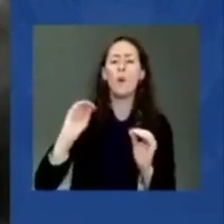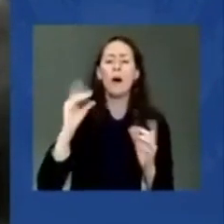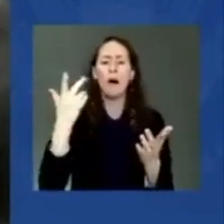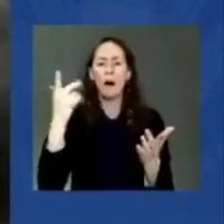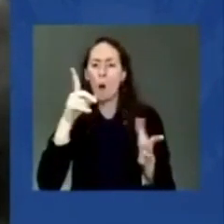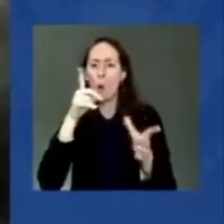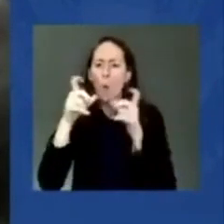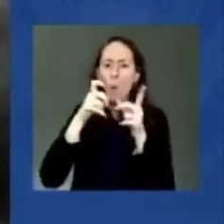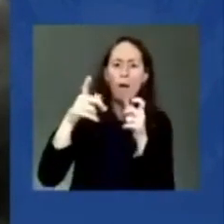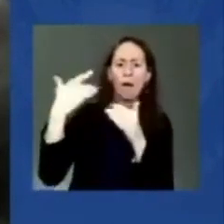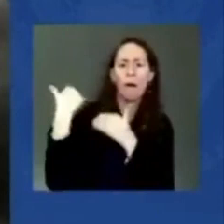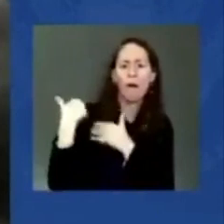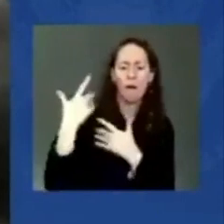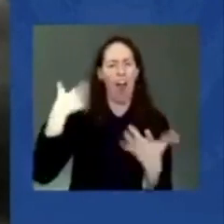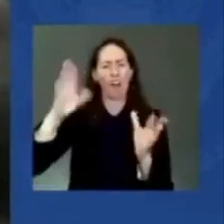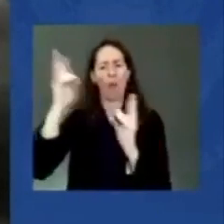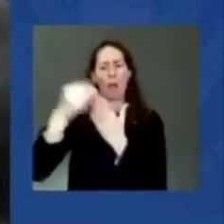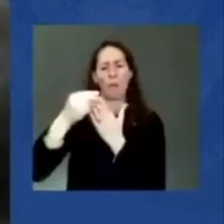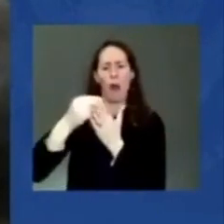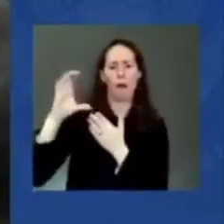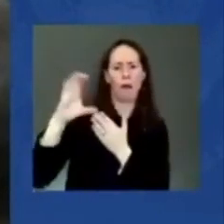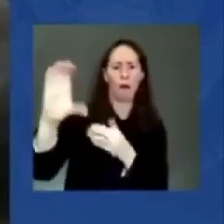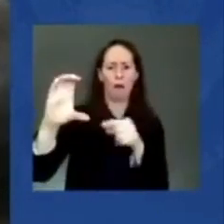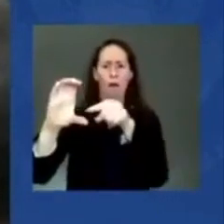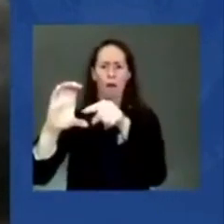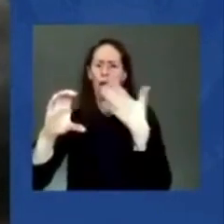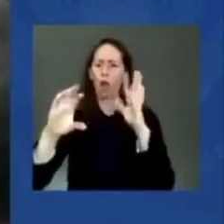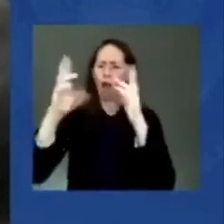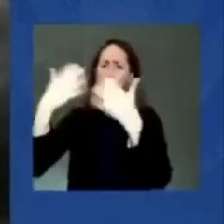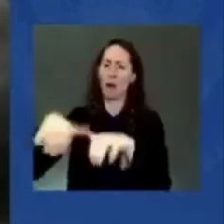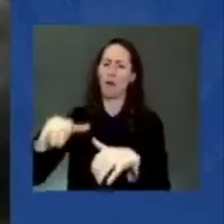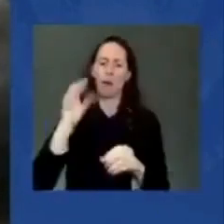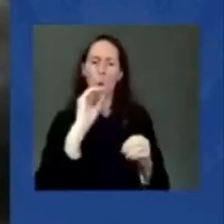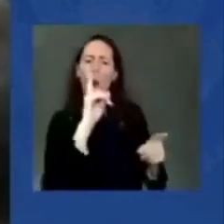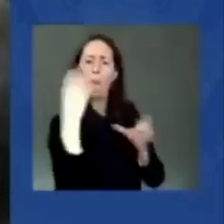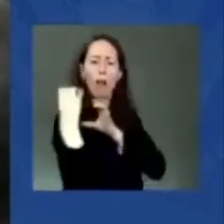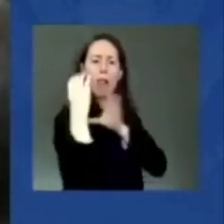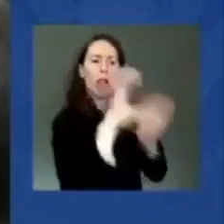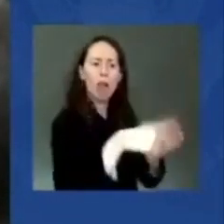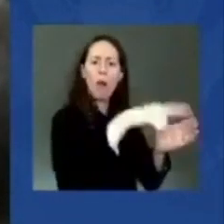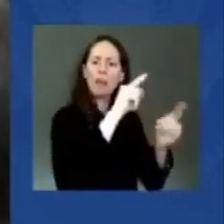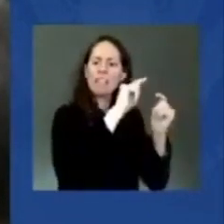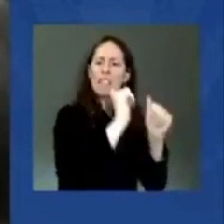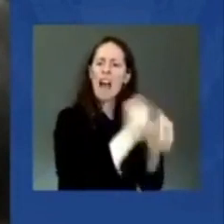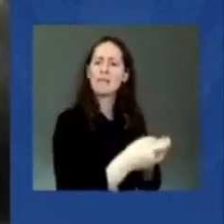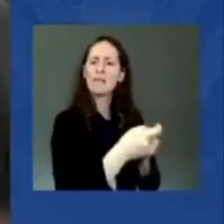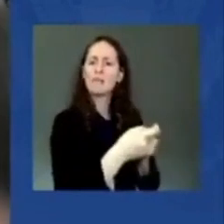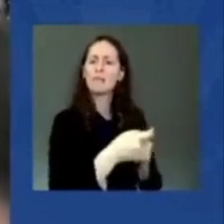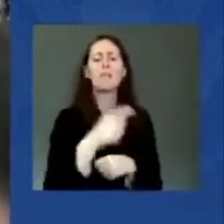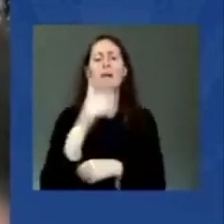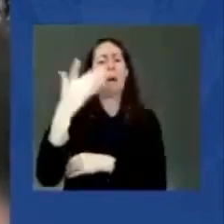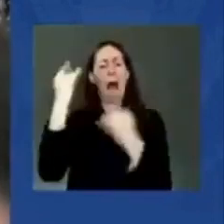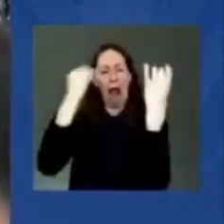this, it's not, you know, people, understandably, well, you know, it started off at $6 trillion, now it's $3.5 trillion,